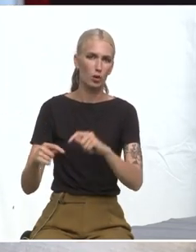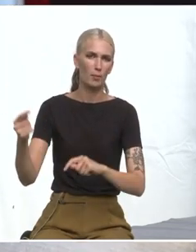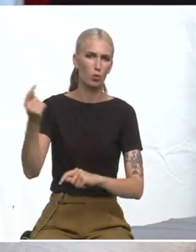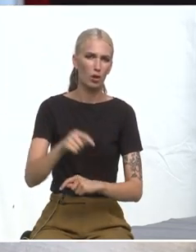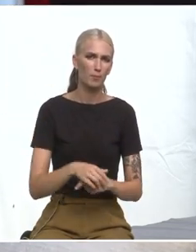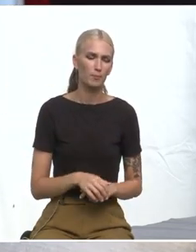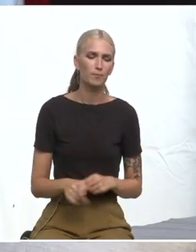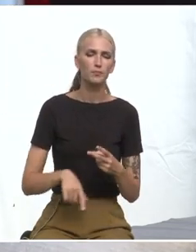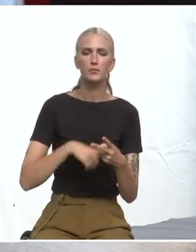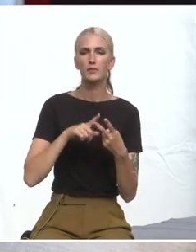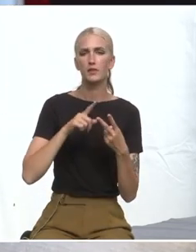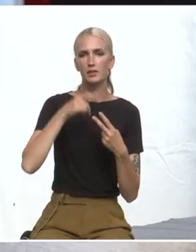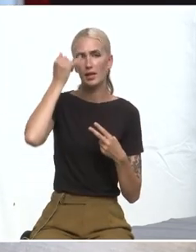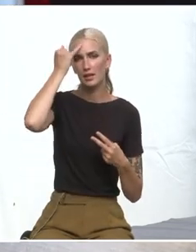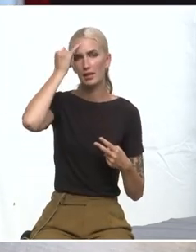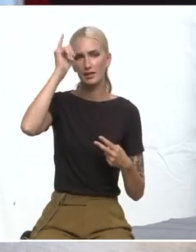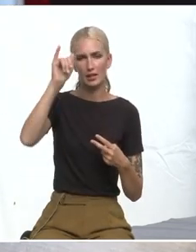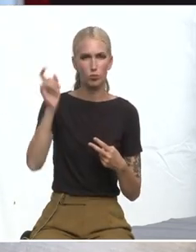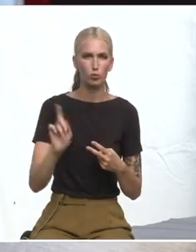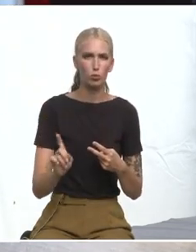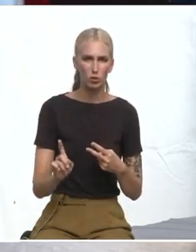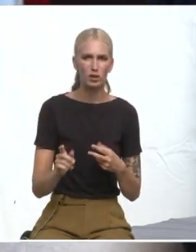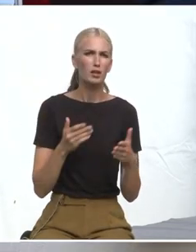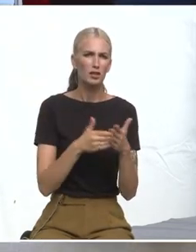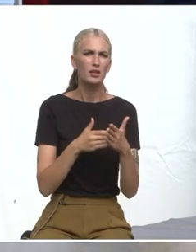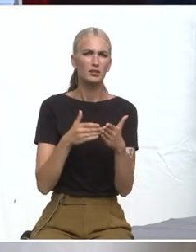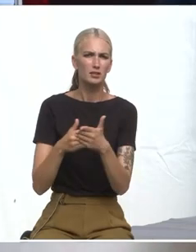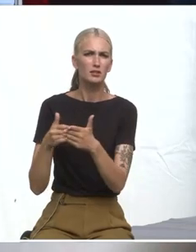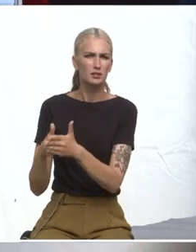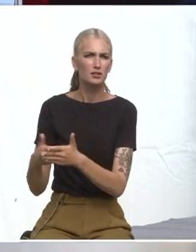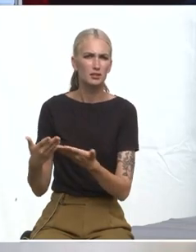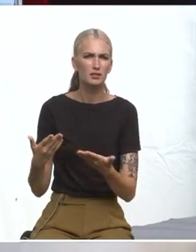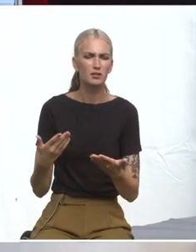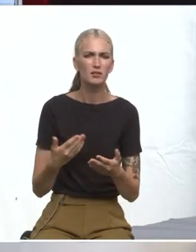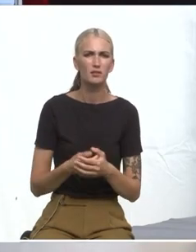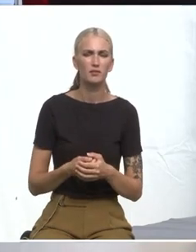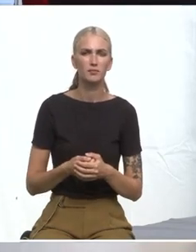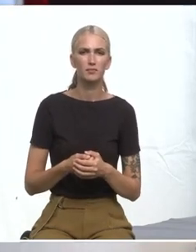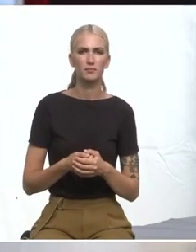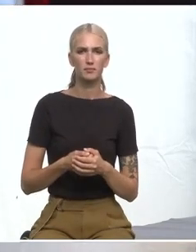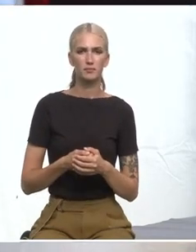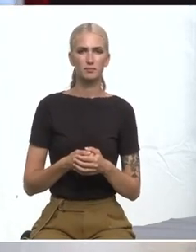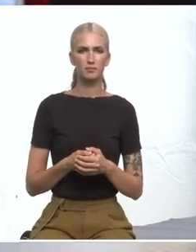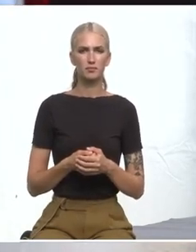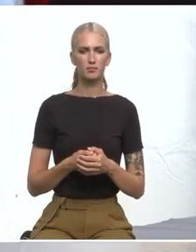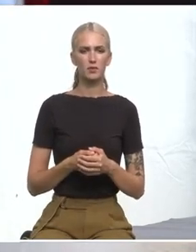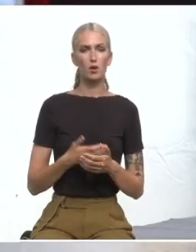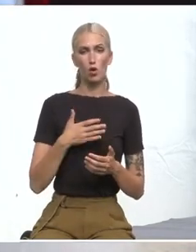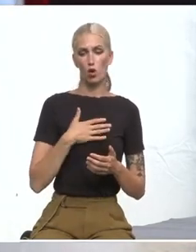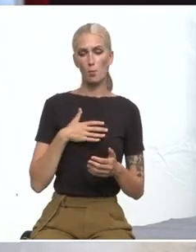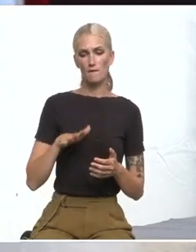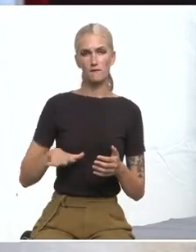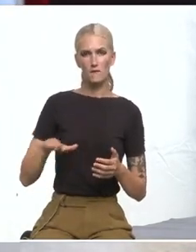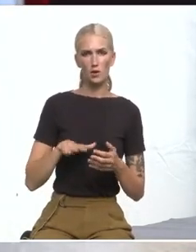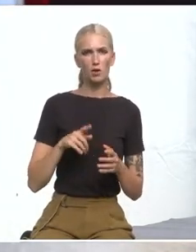The other idea that we work around is thresholds. There are a lot of thresholds, both in the like the. So psychosocial field that I work in, but also